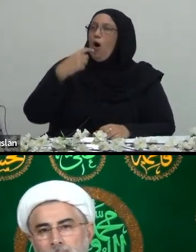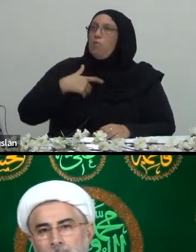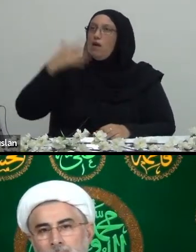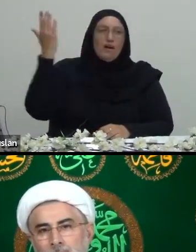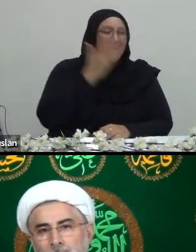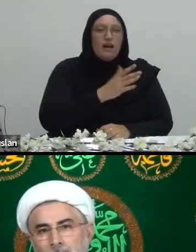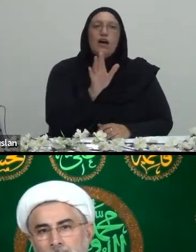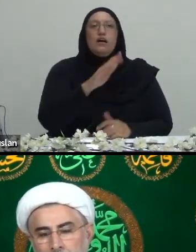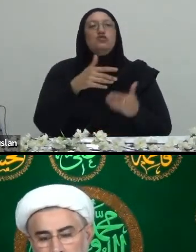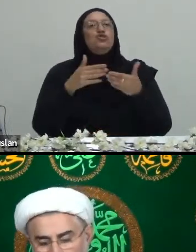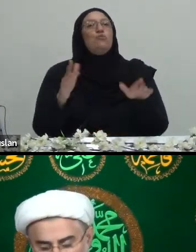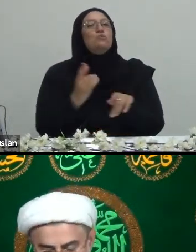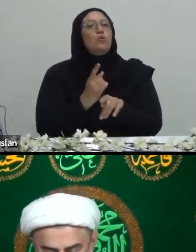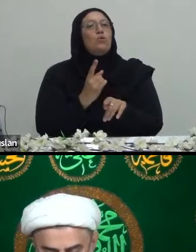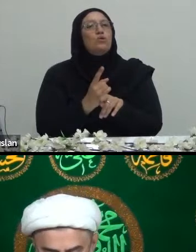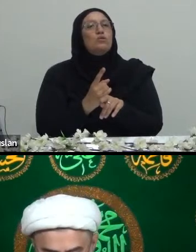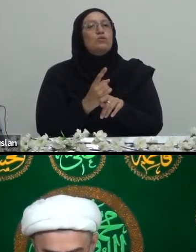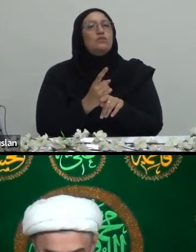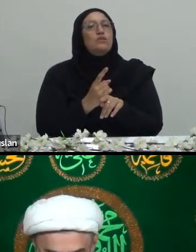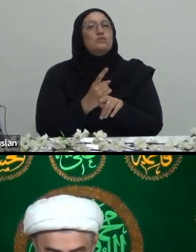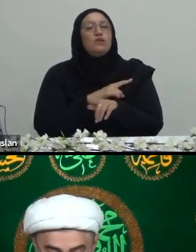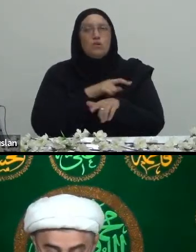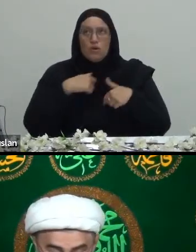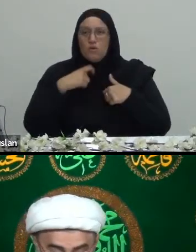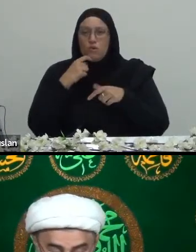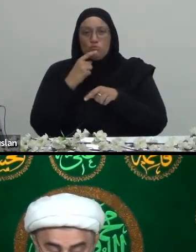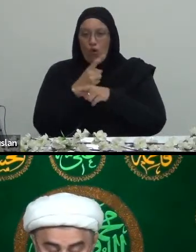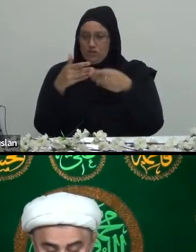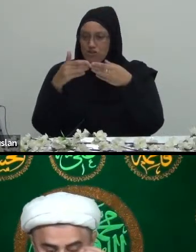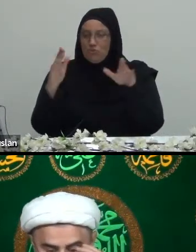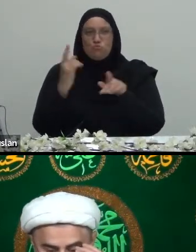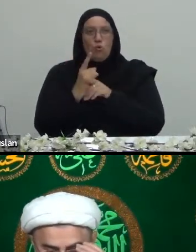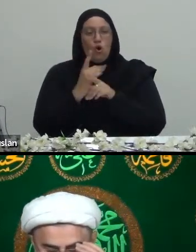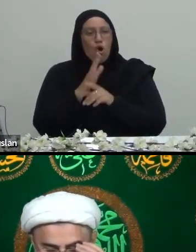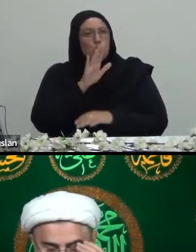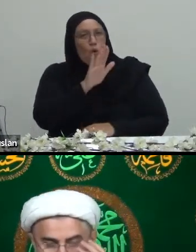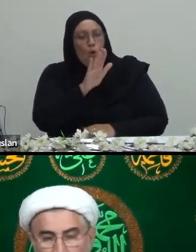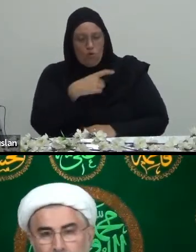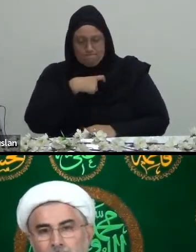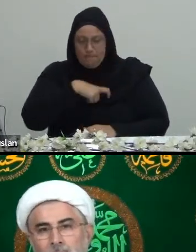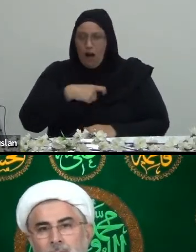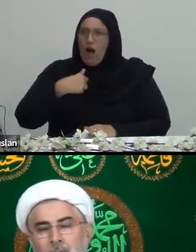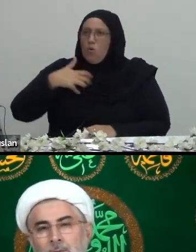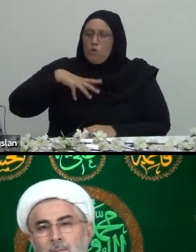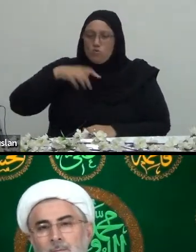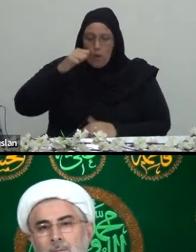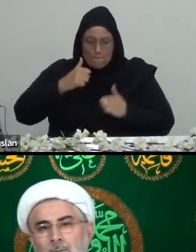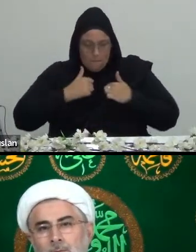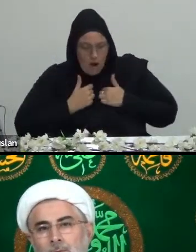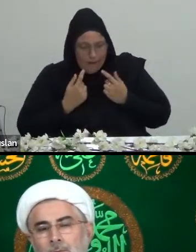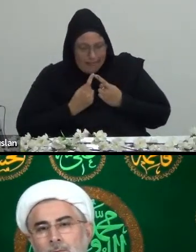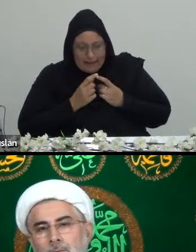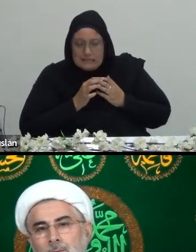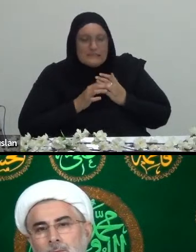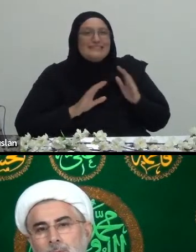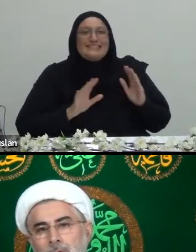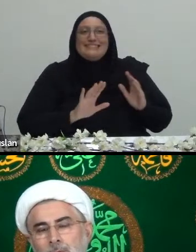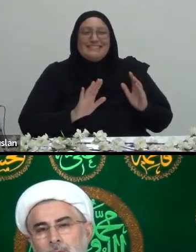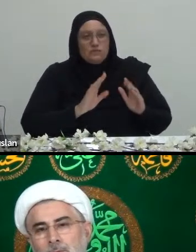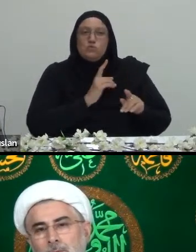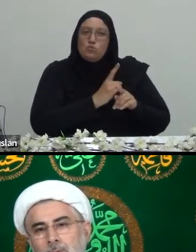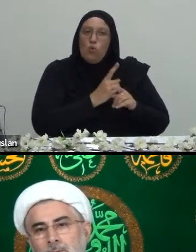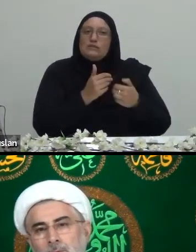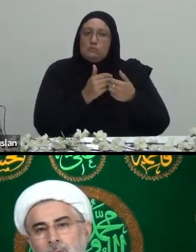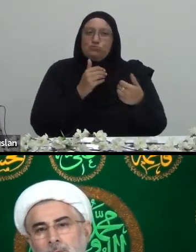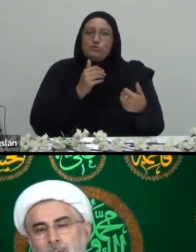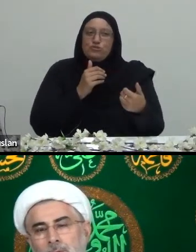specific issues. So we'll be discussing things in a general manner when it comes to fiqh. The fiqh, of course, applies regardless, but how